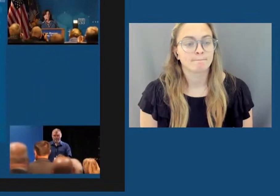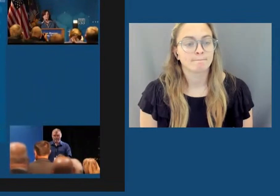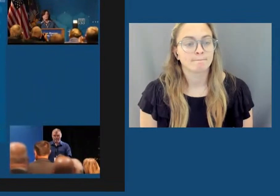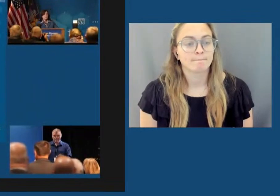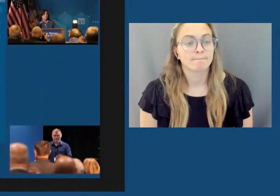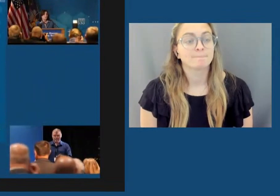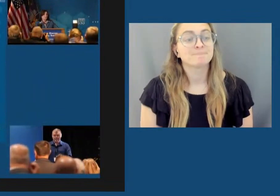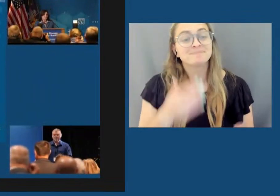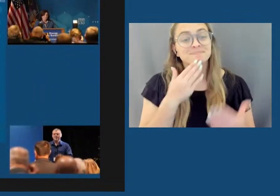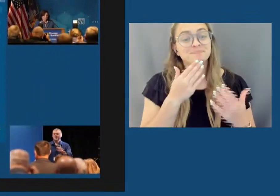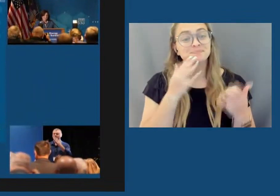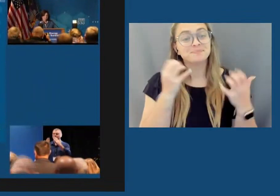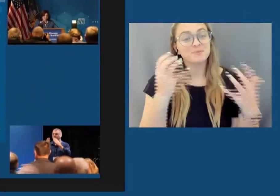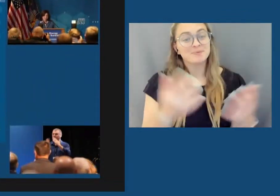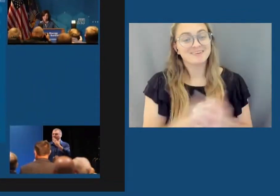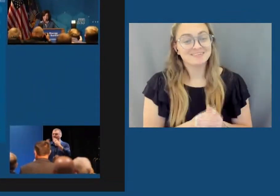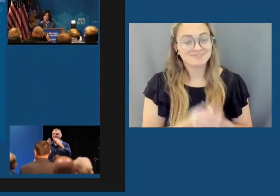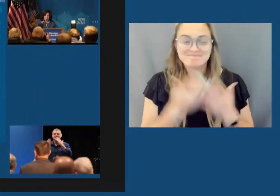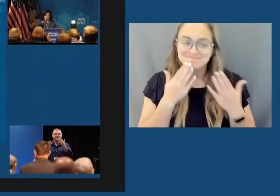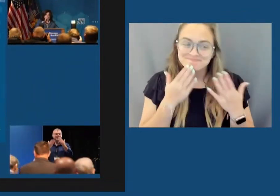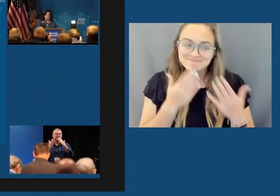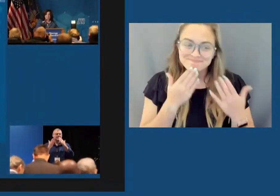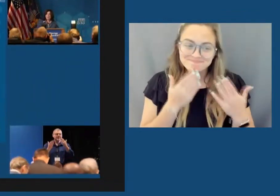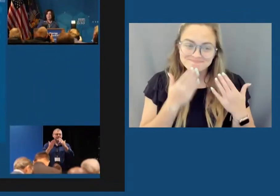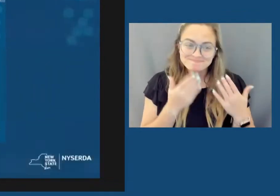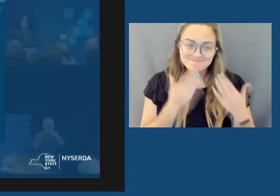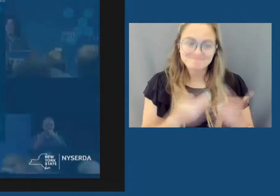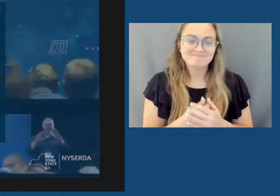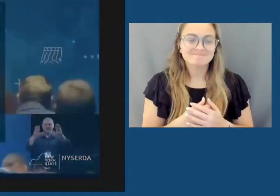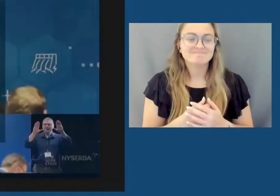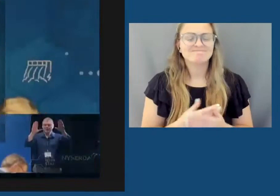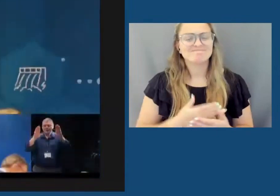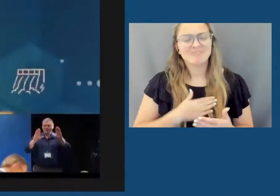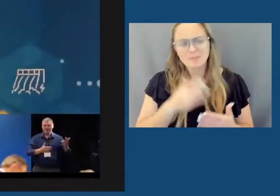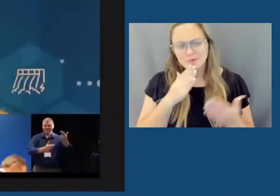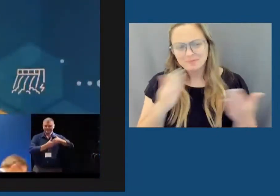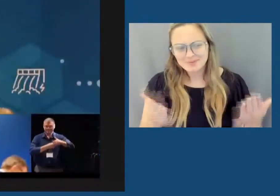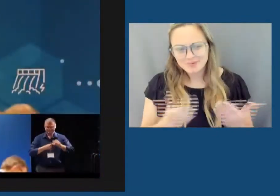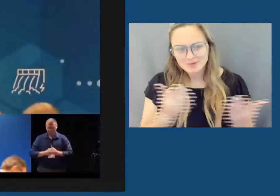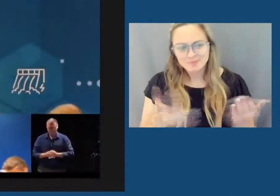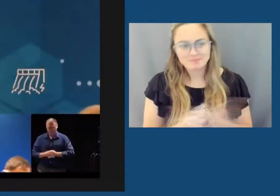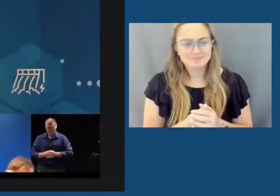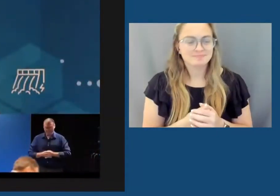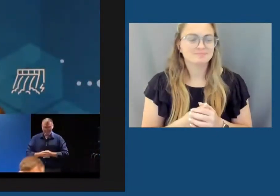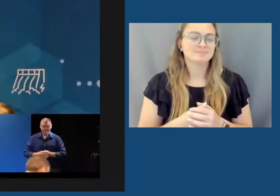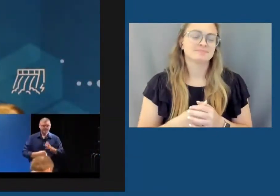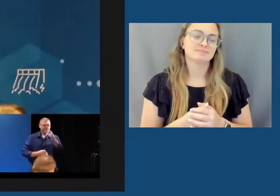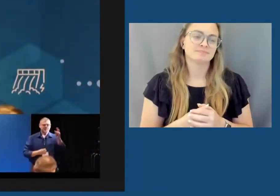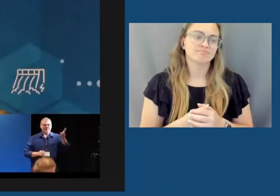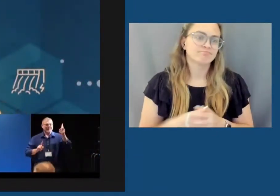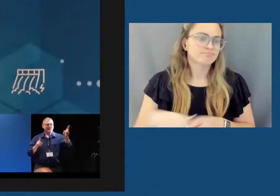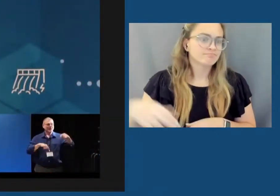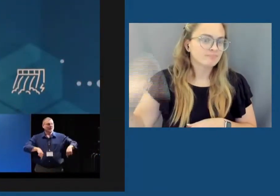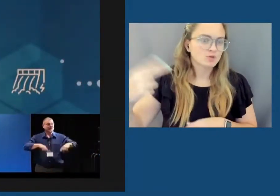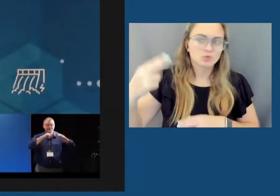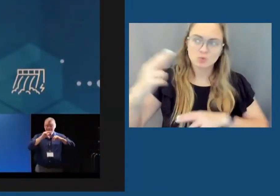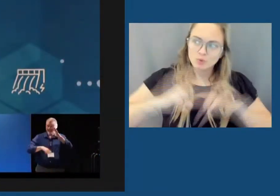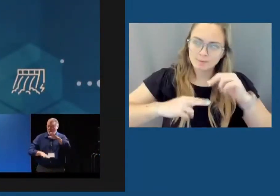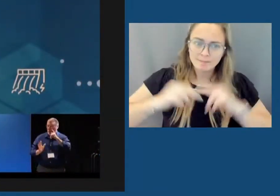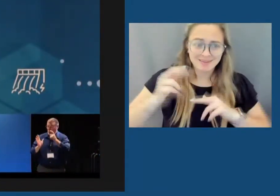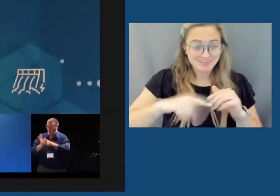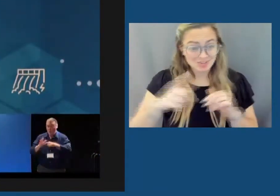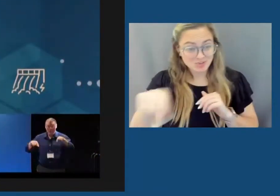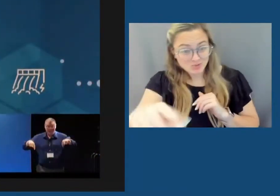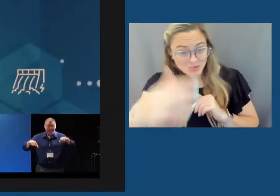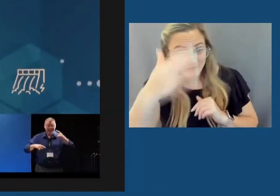Thank you very much, everyone. Thank you. Thank you. It is great to be here in a historic building. Did anybody know that they